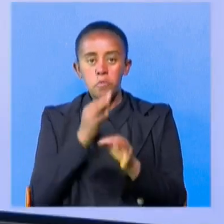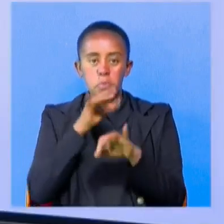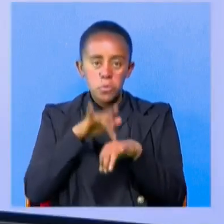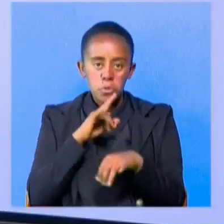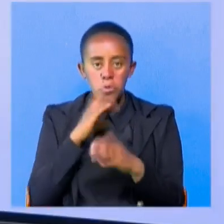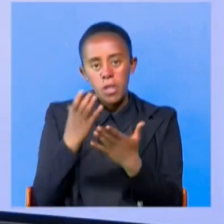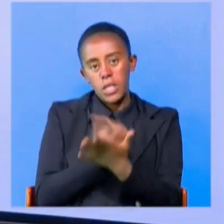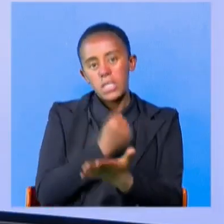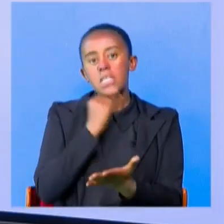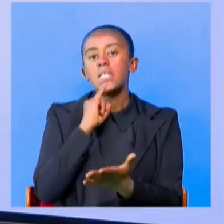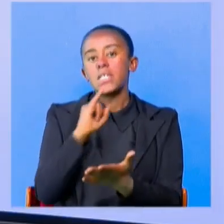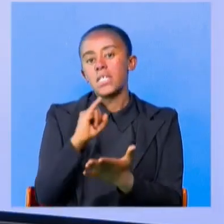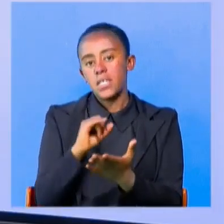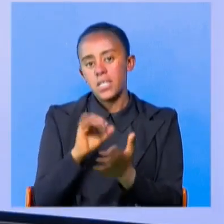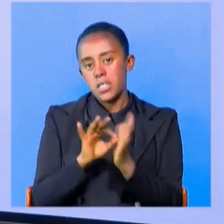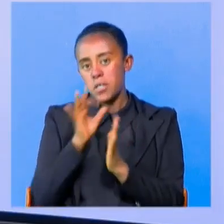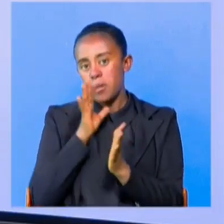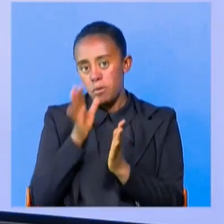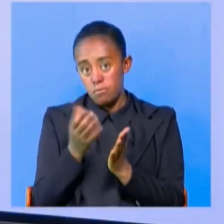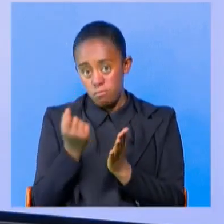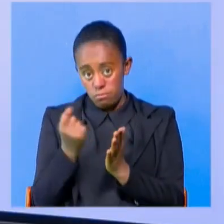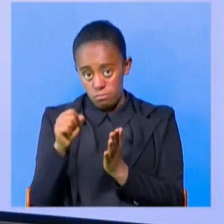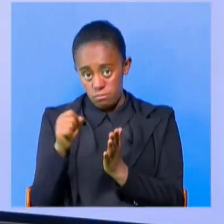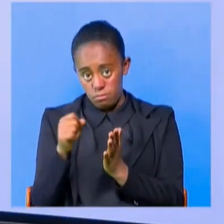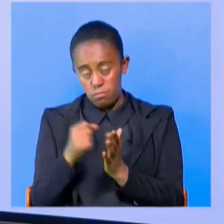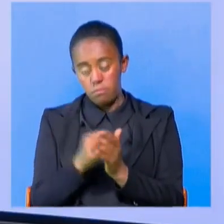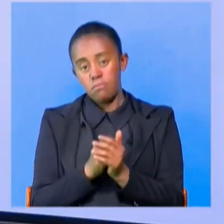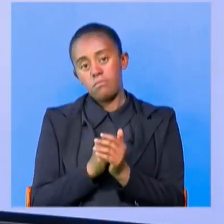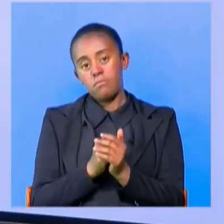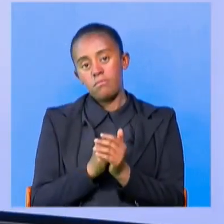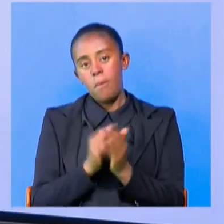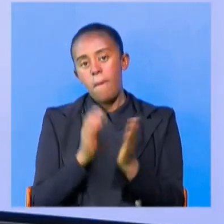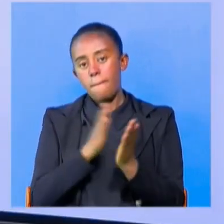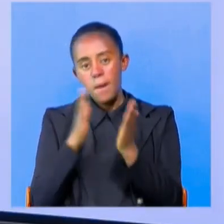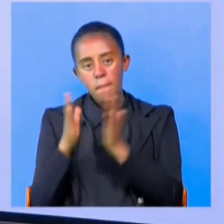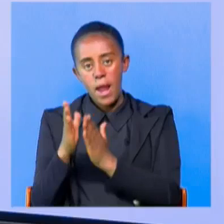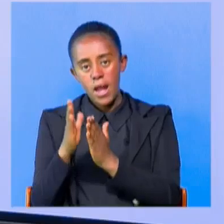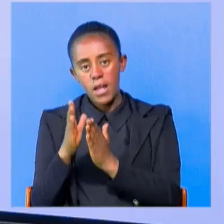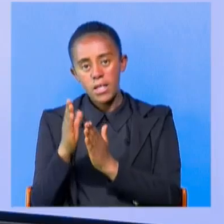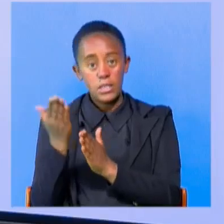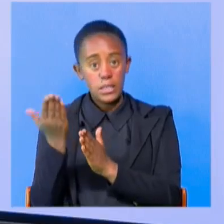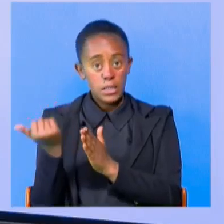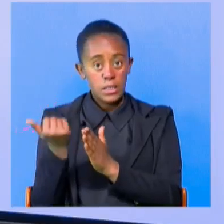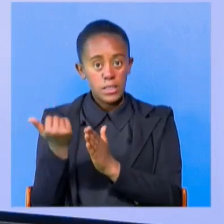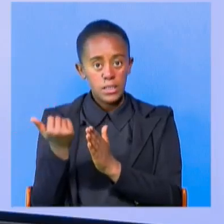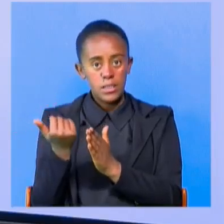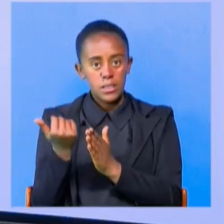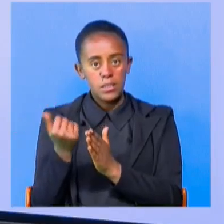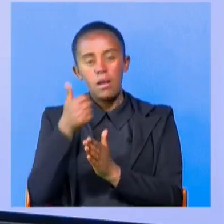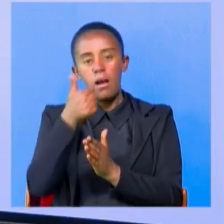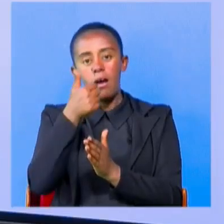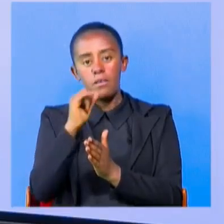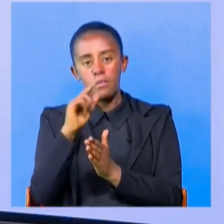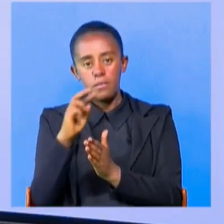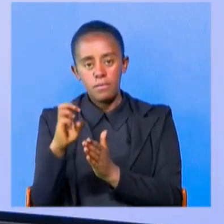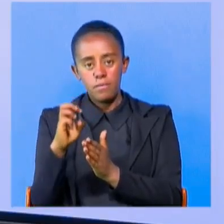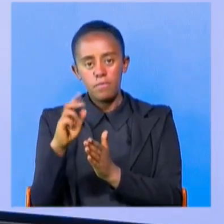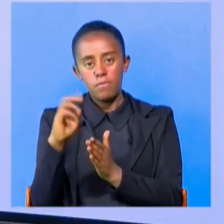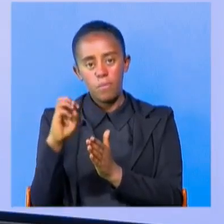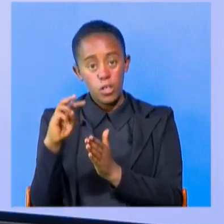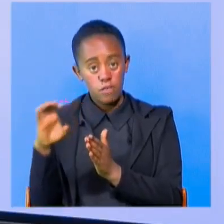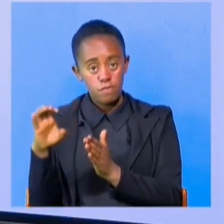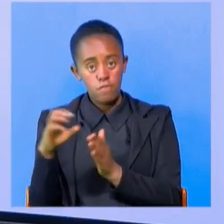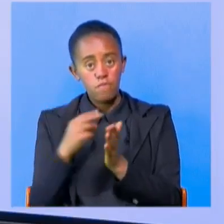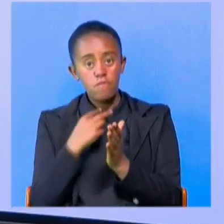takes that is, then his food is prepared in the kitchen. It becomes active voice. Still now, don't forget